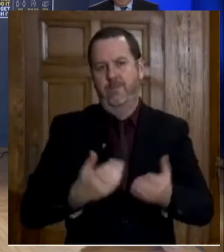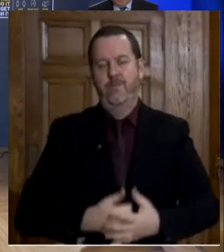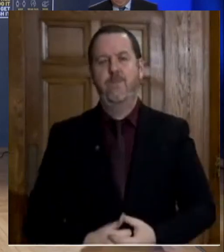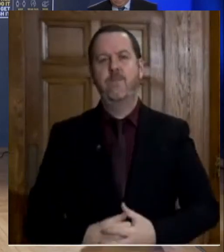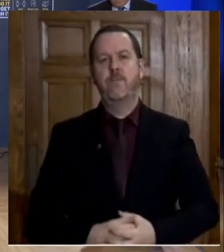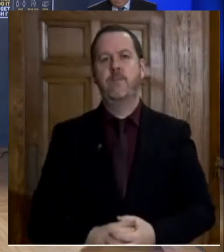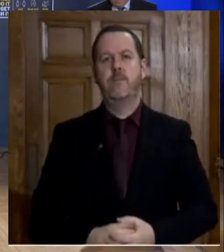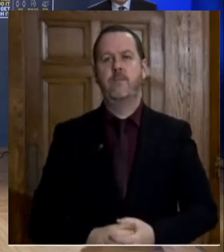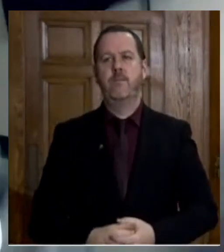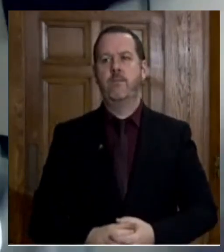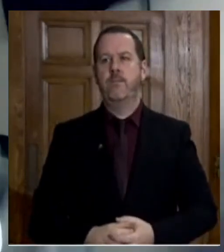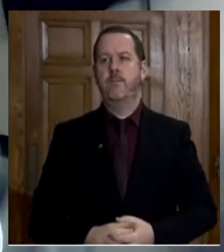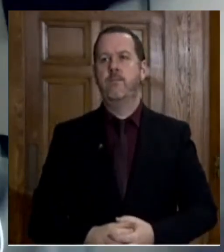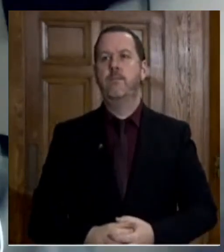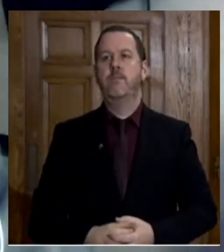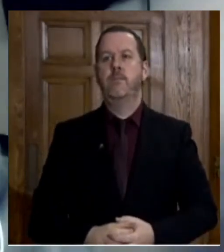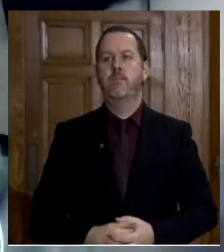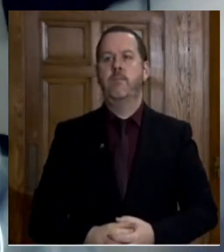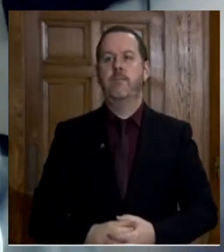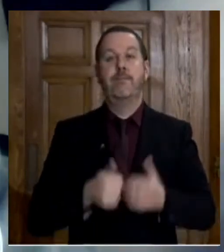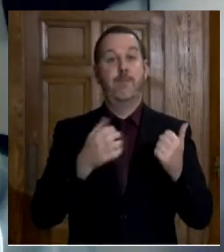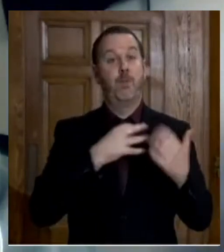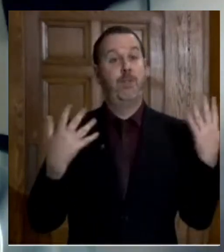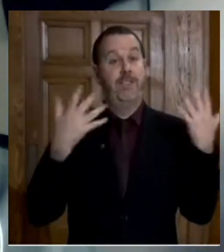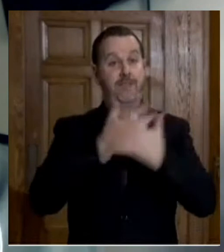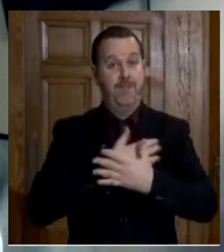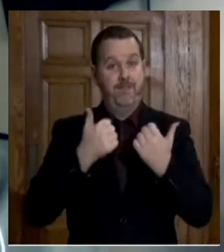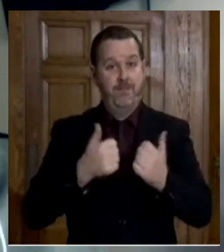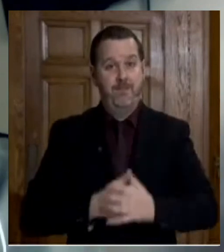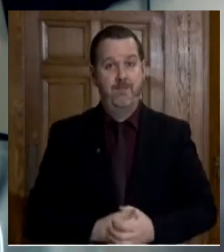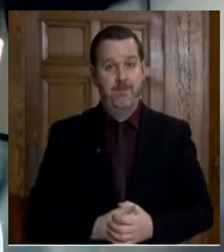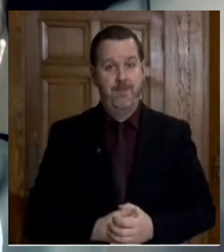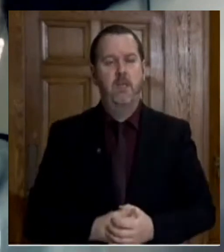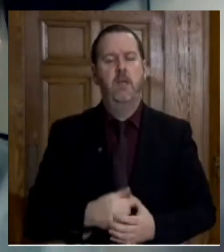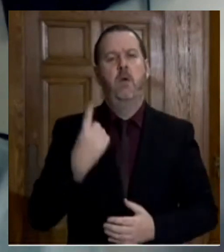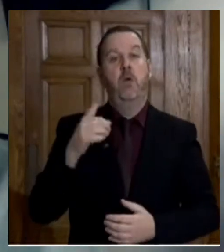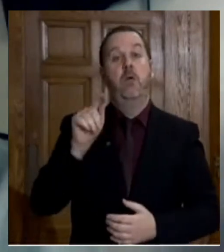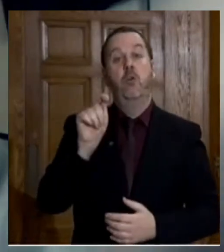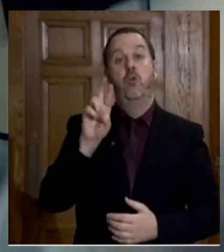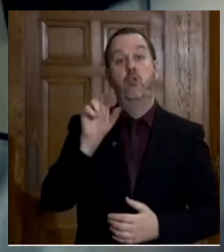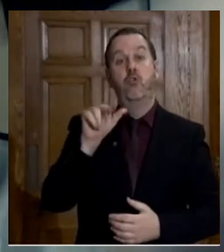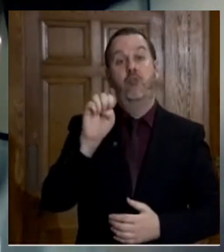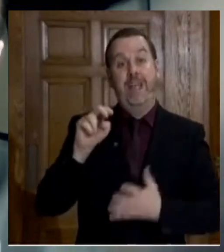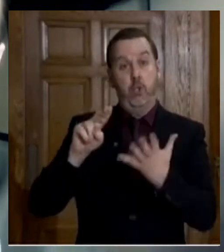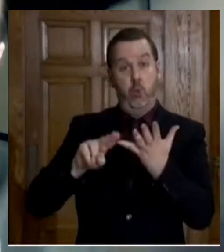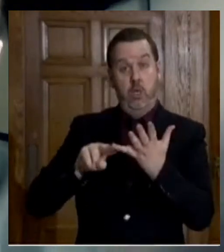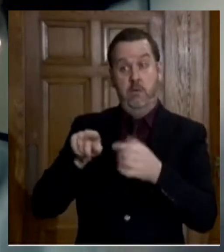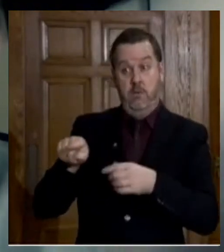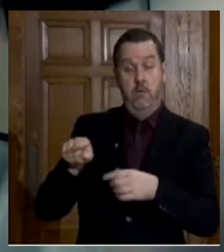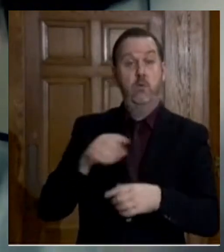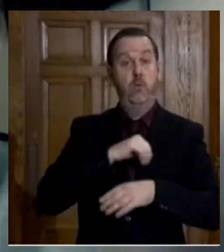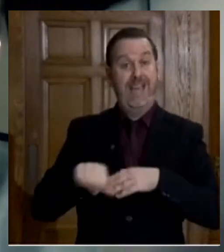Hi, Rebecca. Good evening, all. A trade union has this evening described schools as an